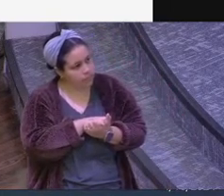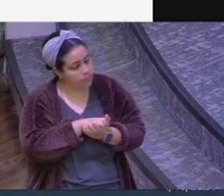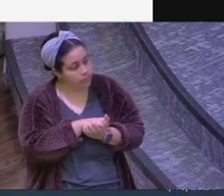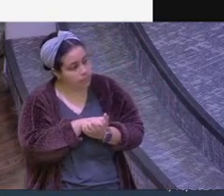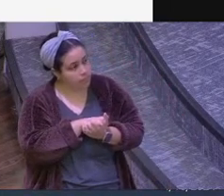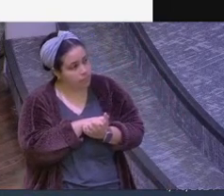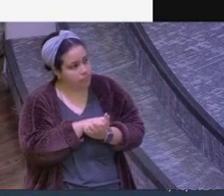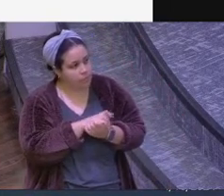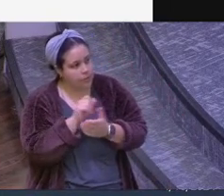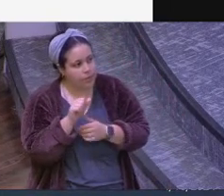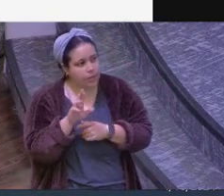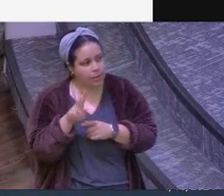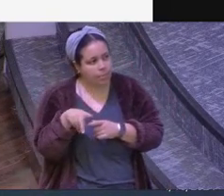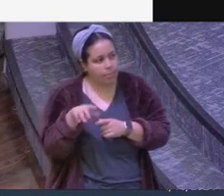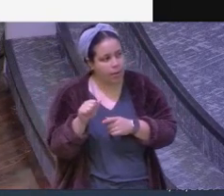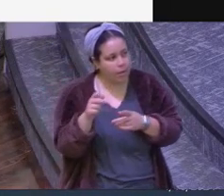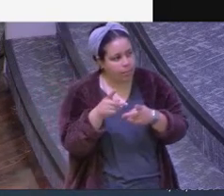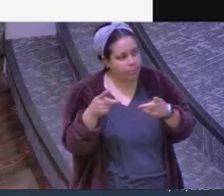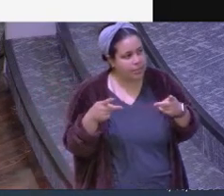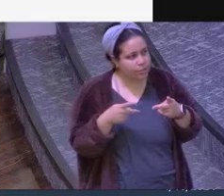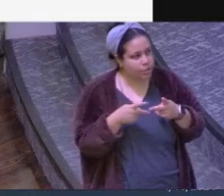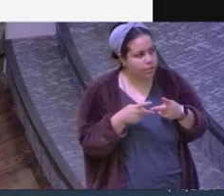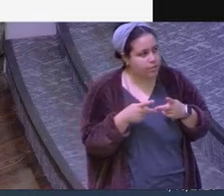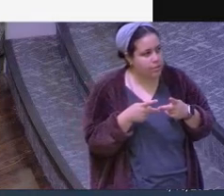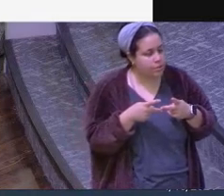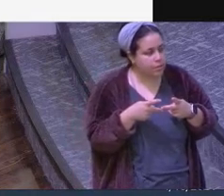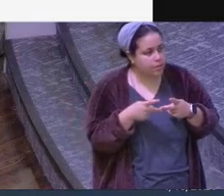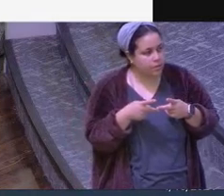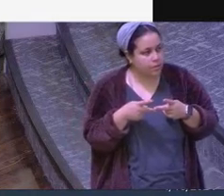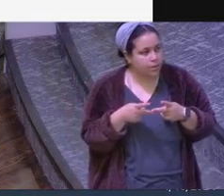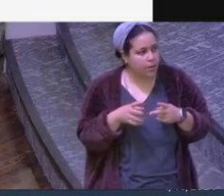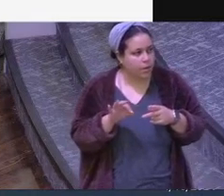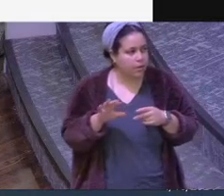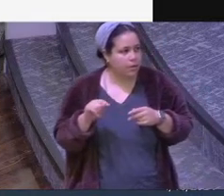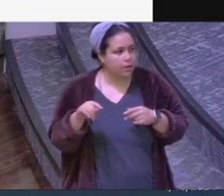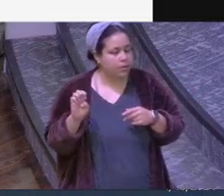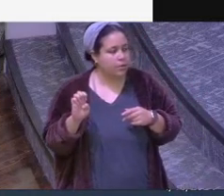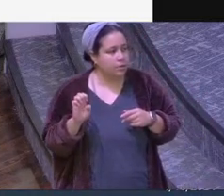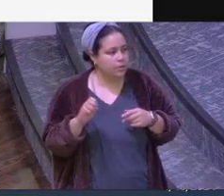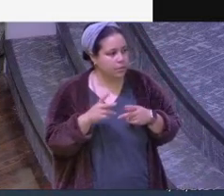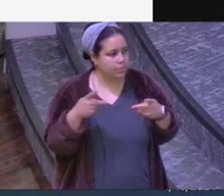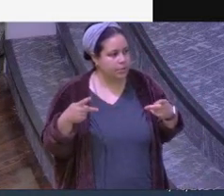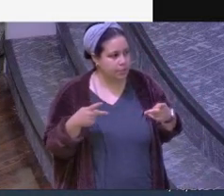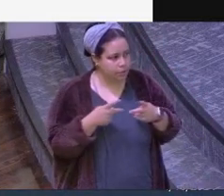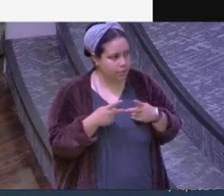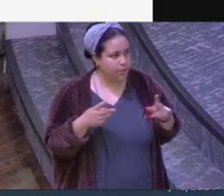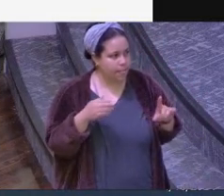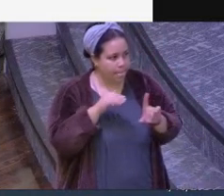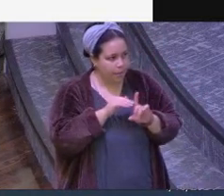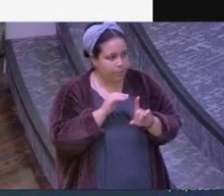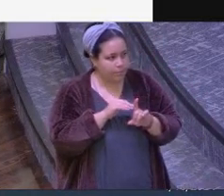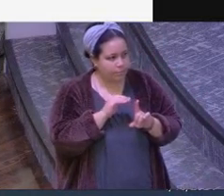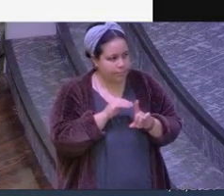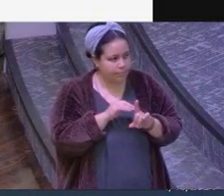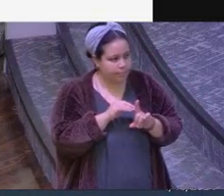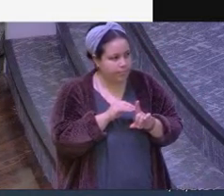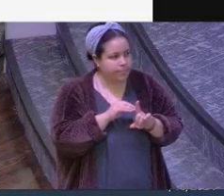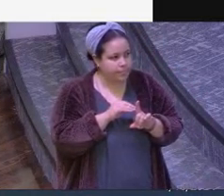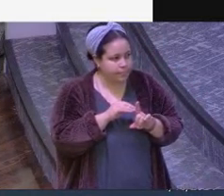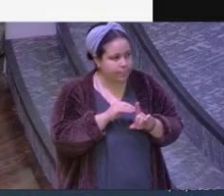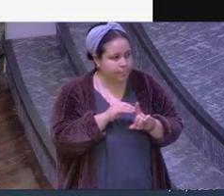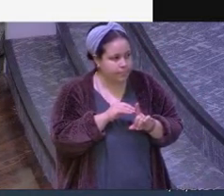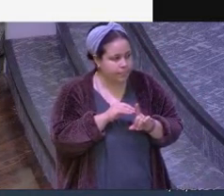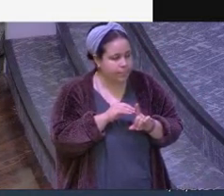ARPA positions, this is where so due to the FTE growth we had that we mentioned earlier, that 1%, we were able